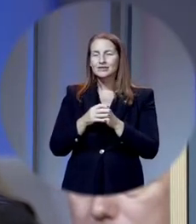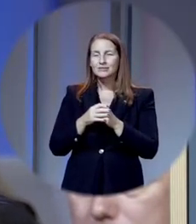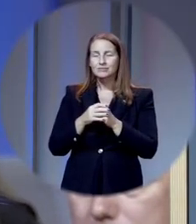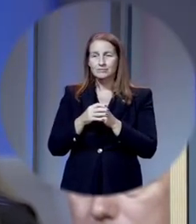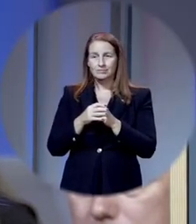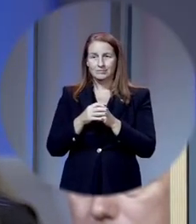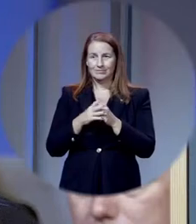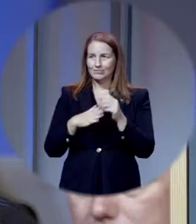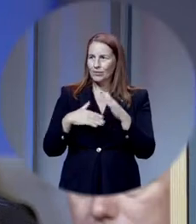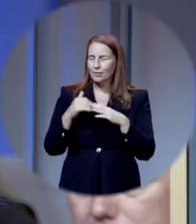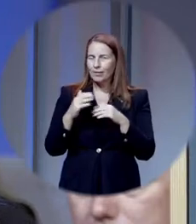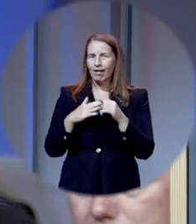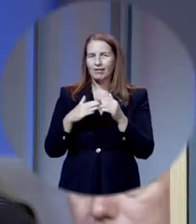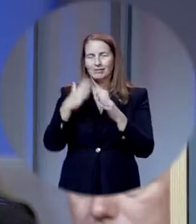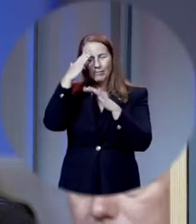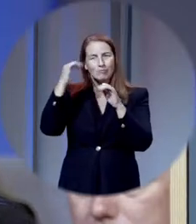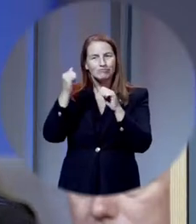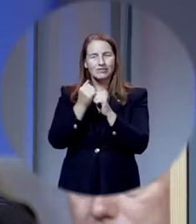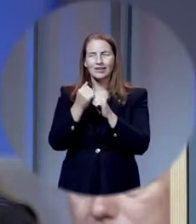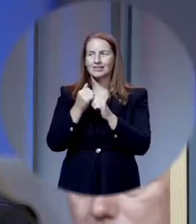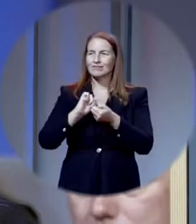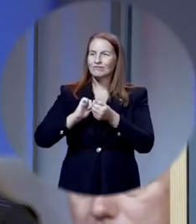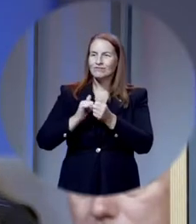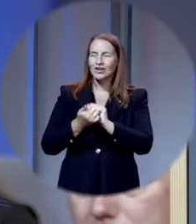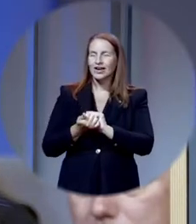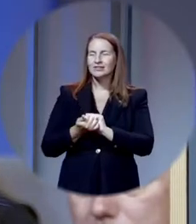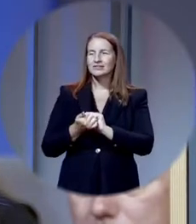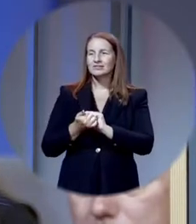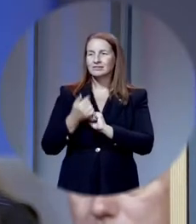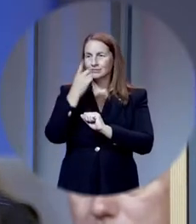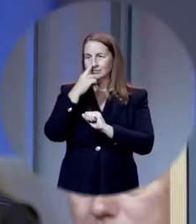and friendships that will last a lifetime.